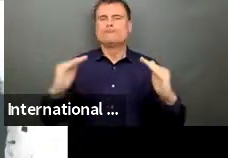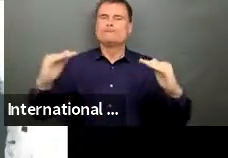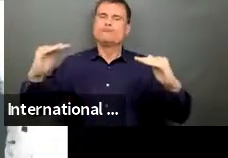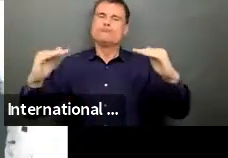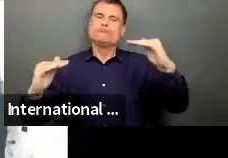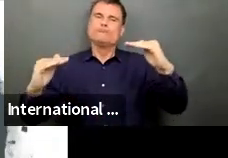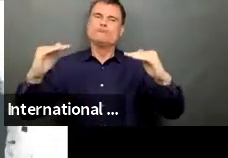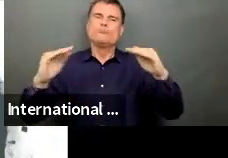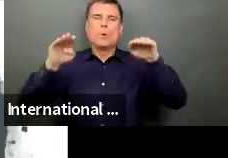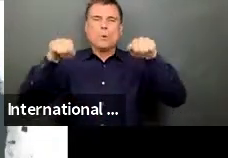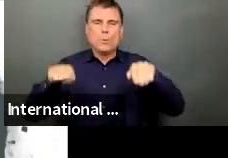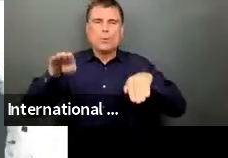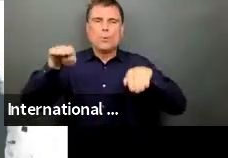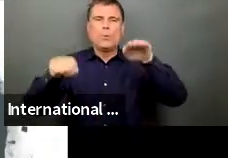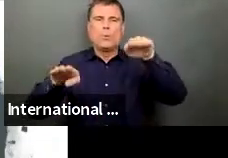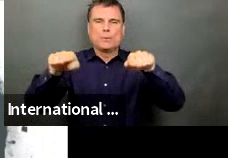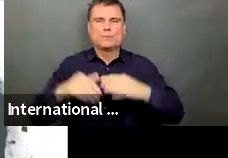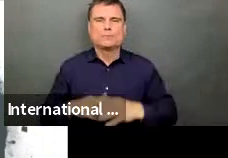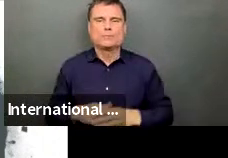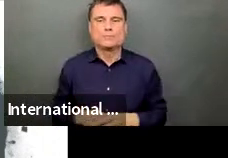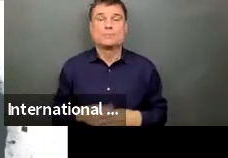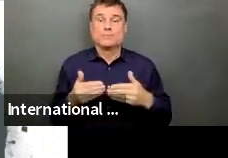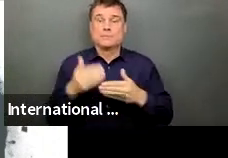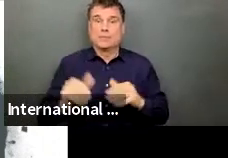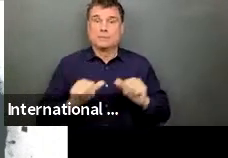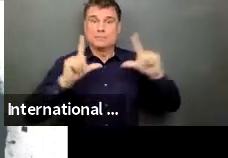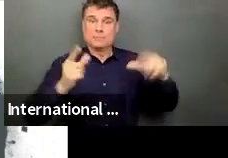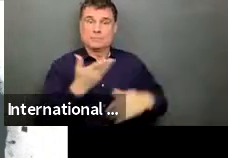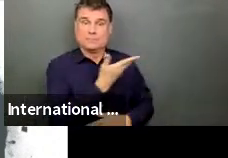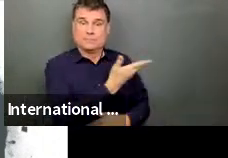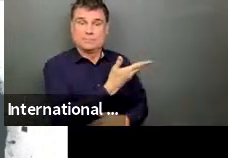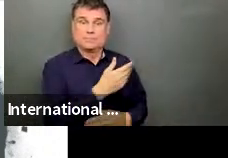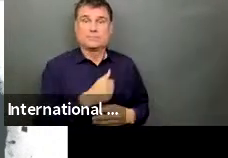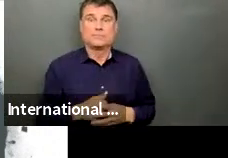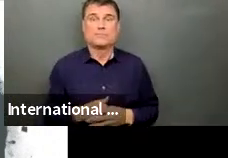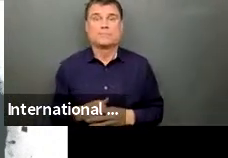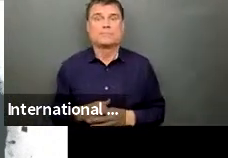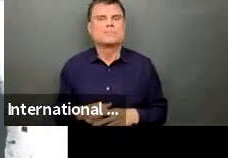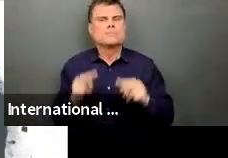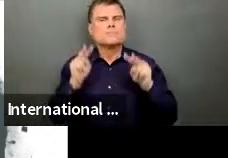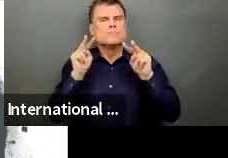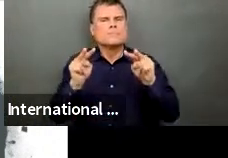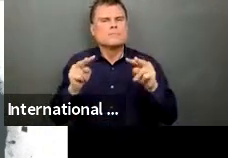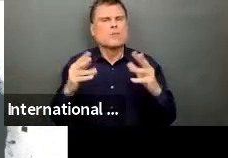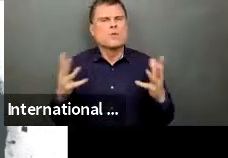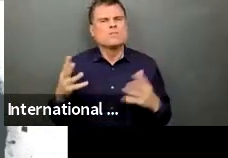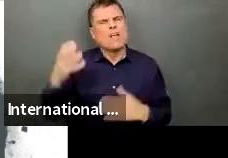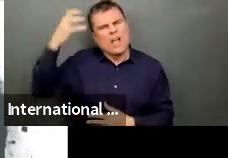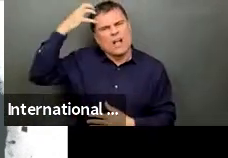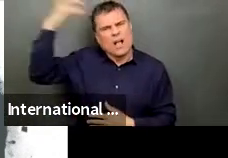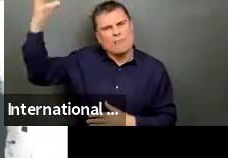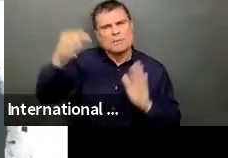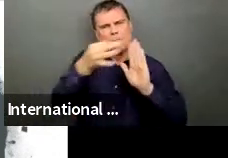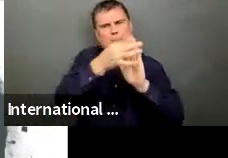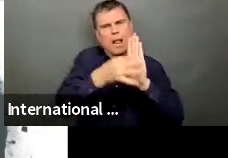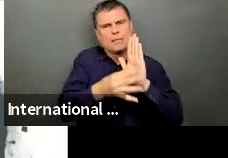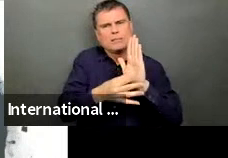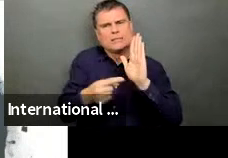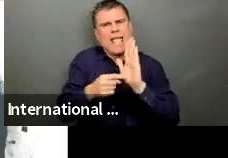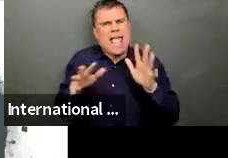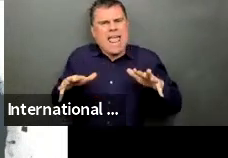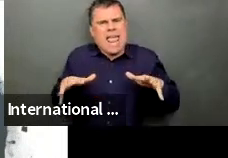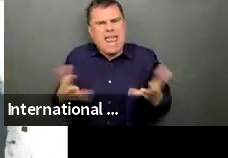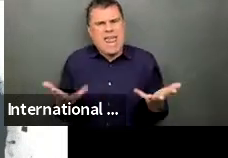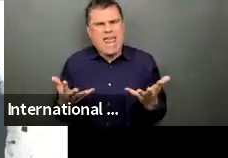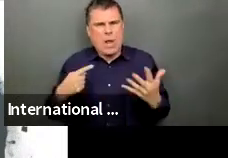My mission here today is to introduce the government policy designed to tackle gender bias sex selection in South